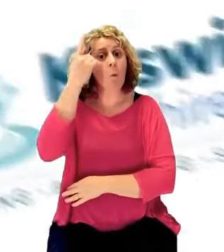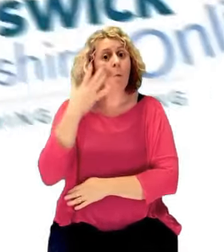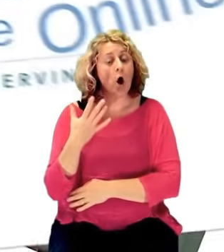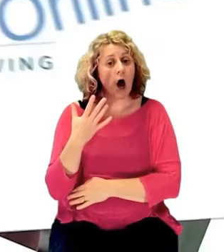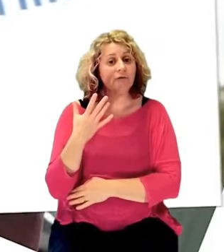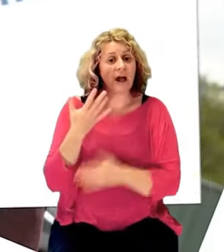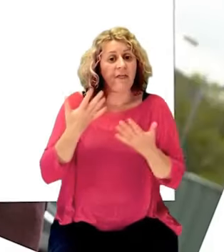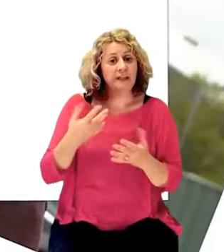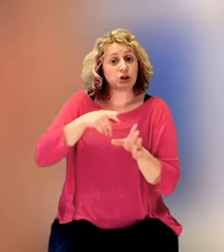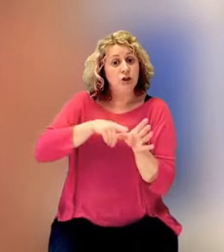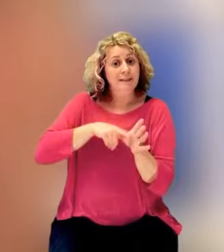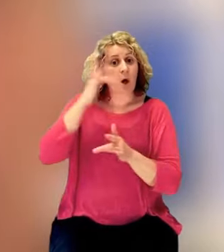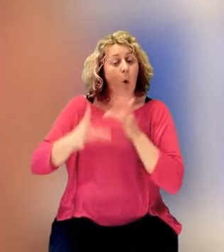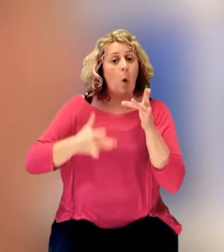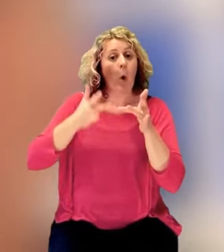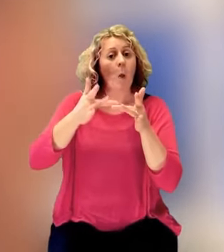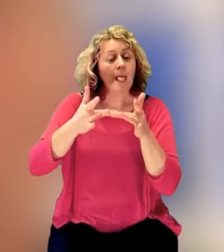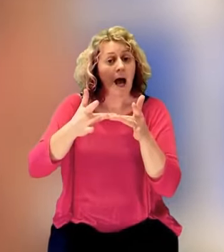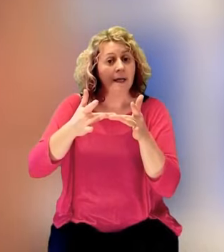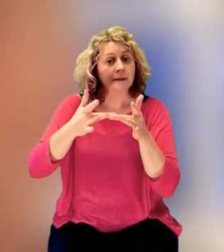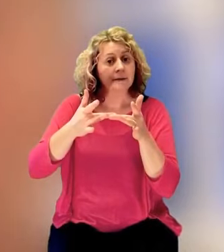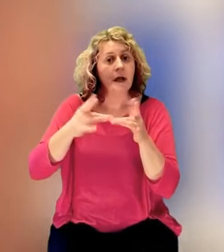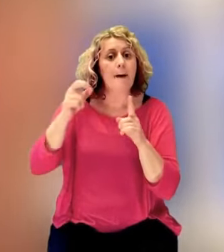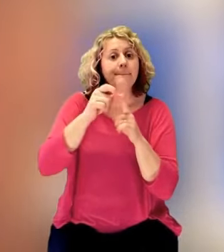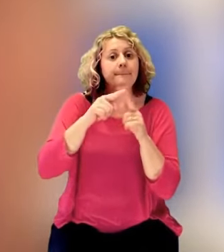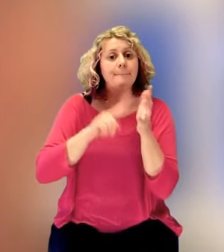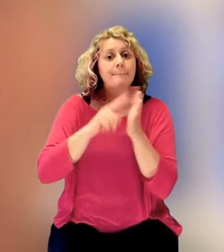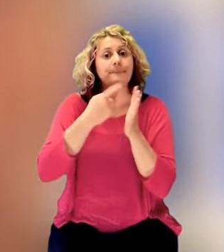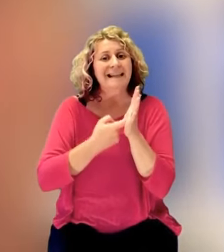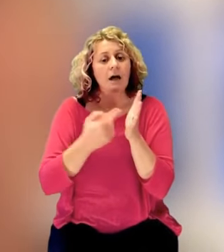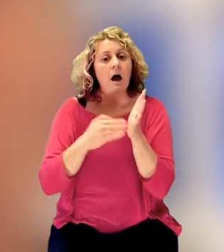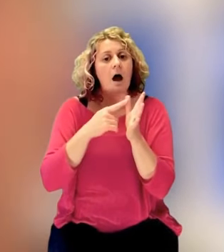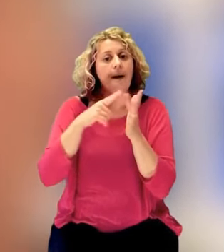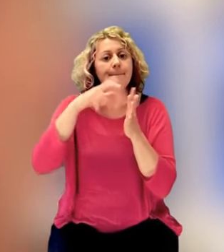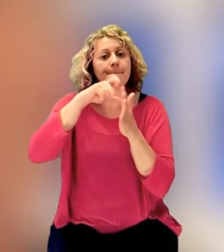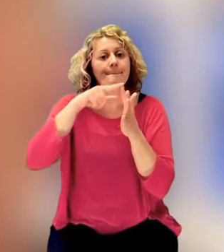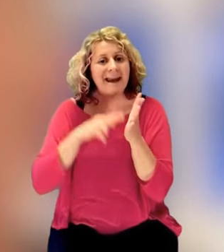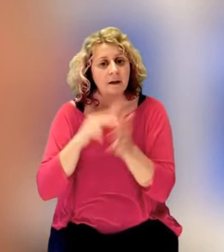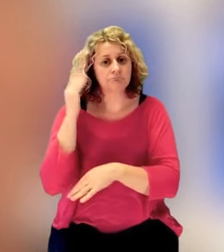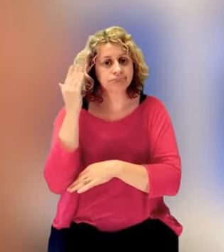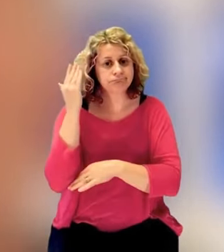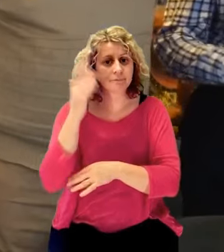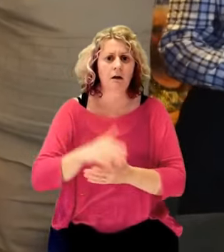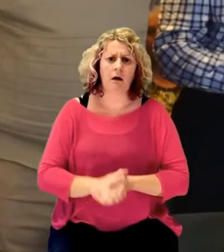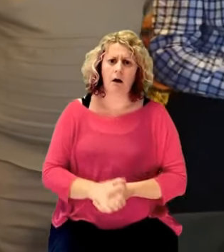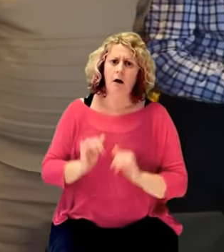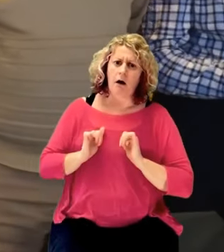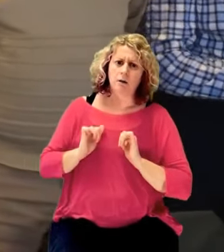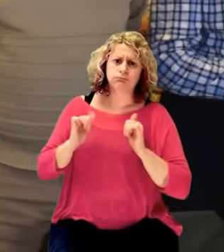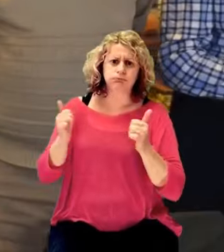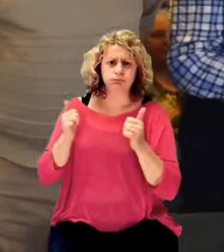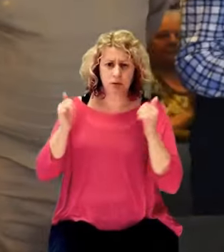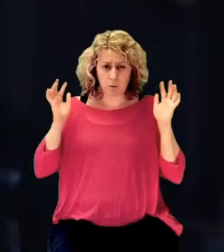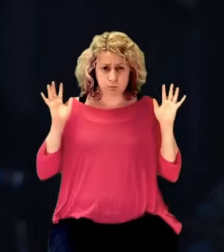Ayrshire because it was a new and exciting experience for our area, and it allowed people in Kilmarnock to get together on